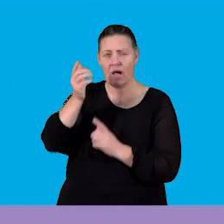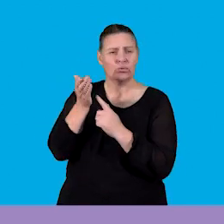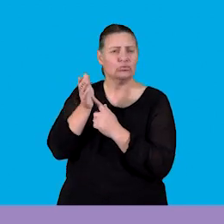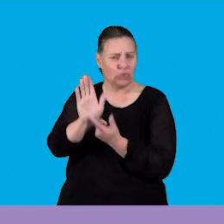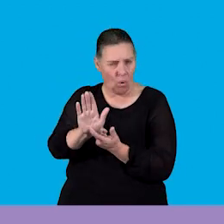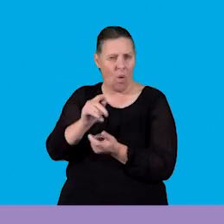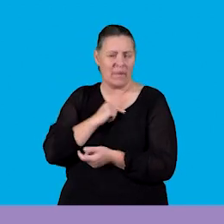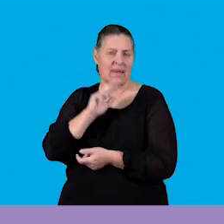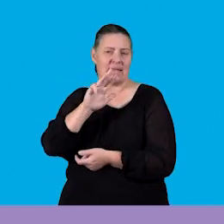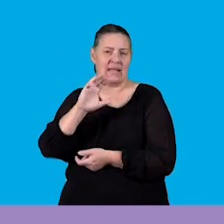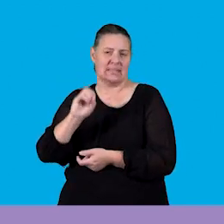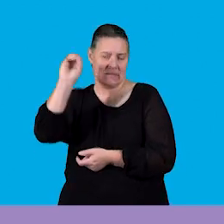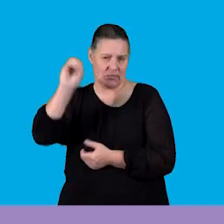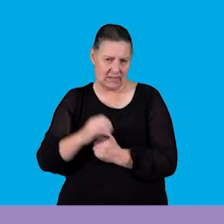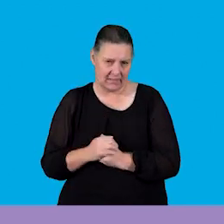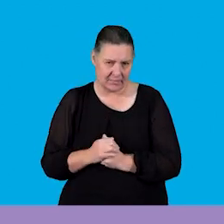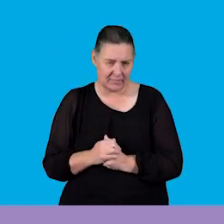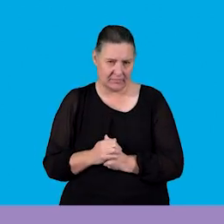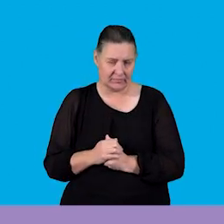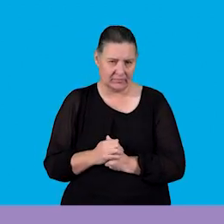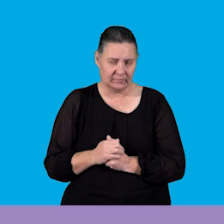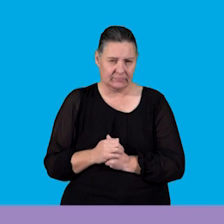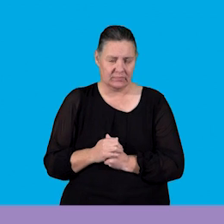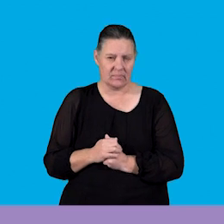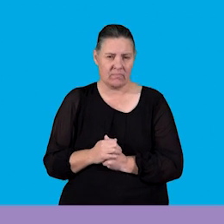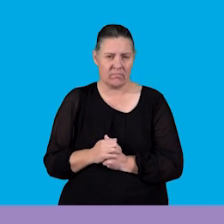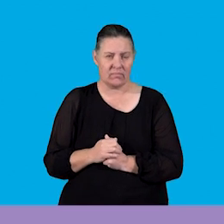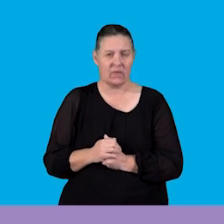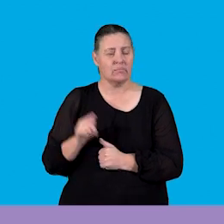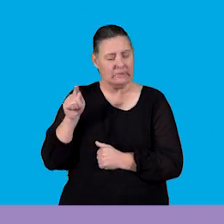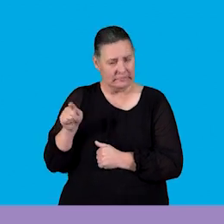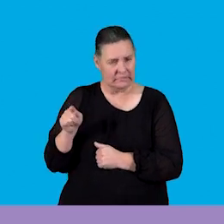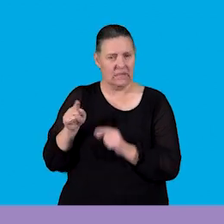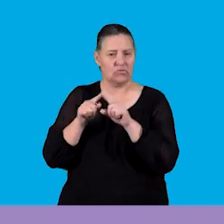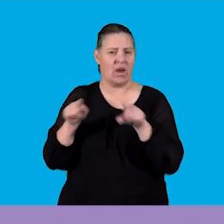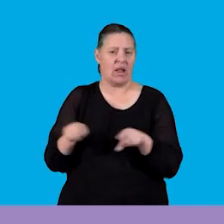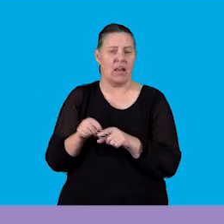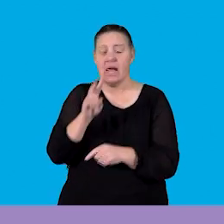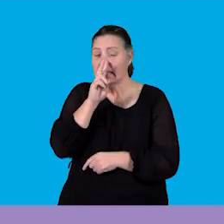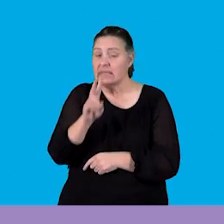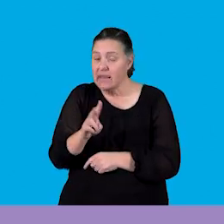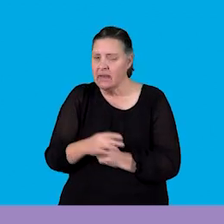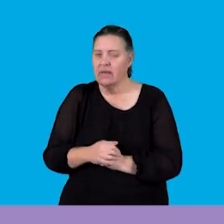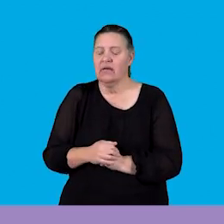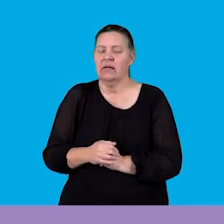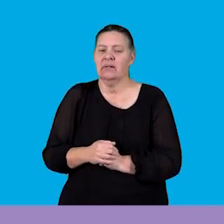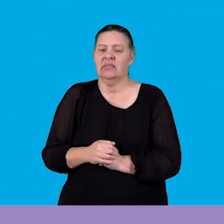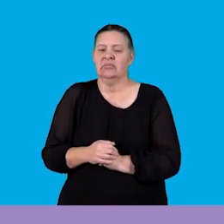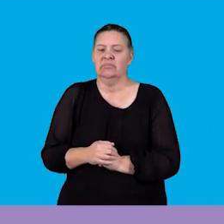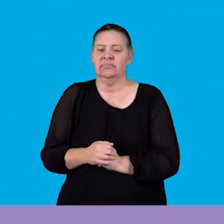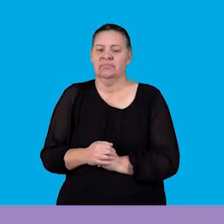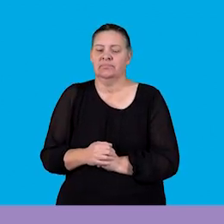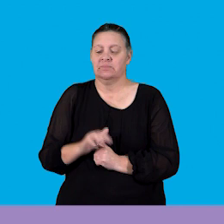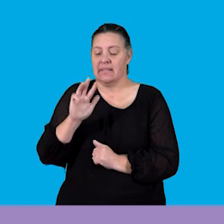been shown that symbol that indicates to us that that is a 90 degrees. So we can see that it's a triangle. We can